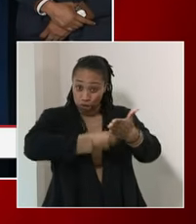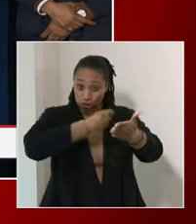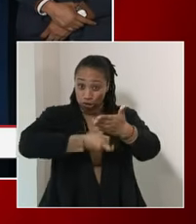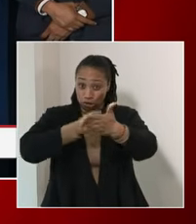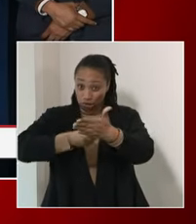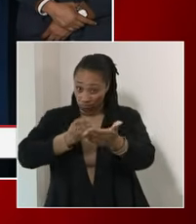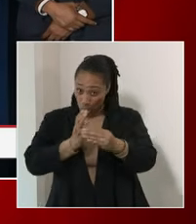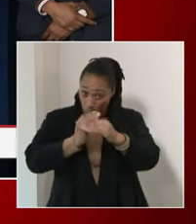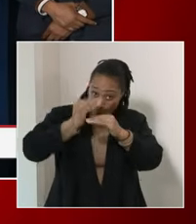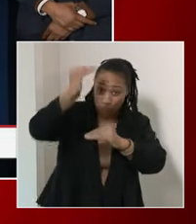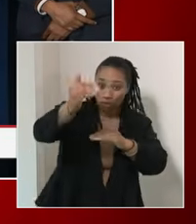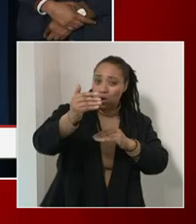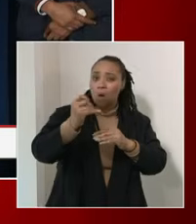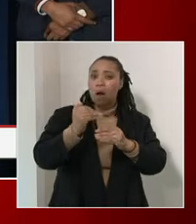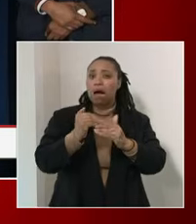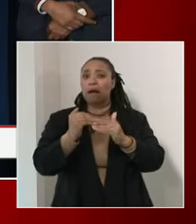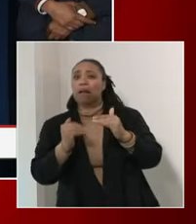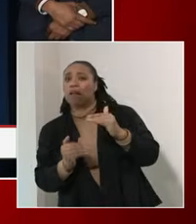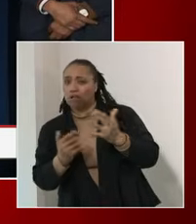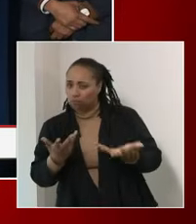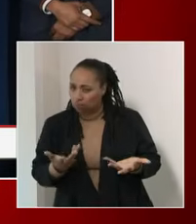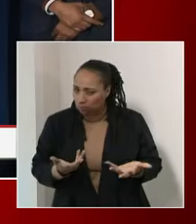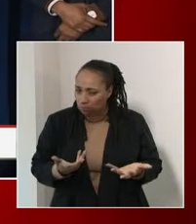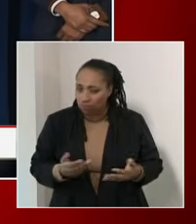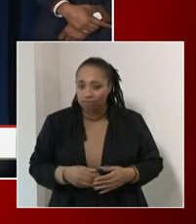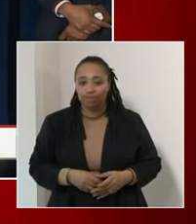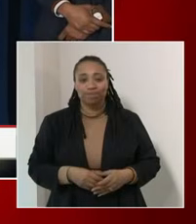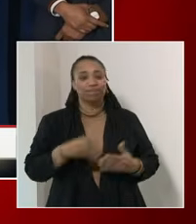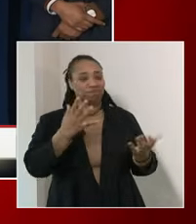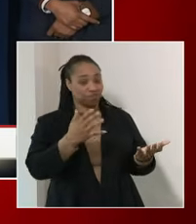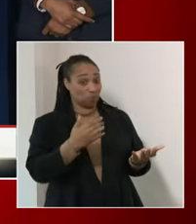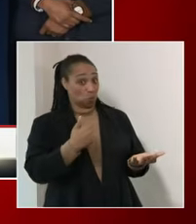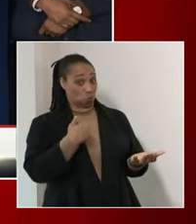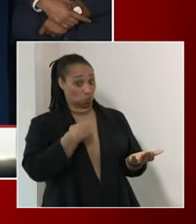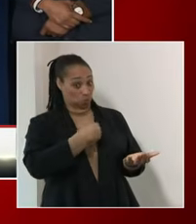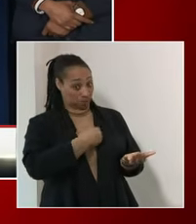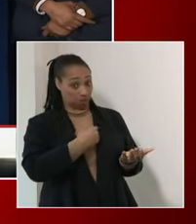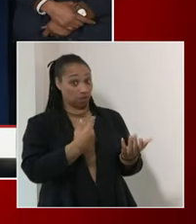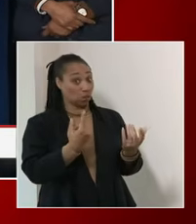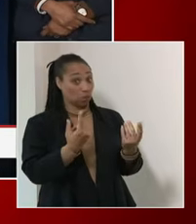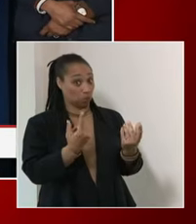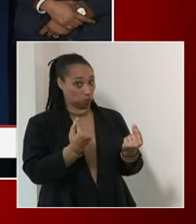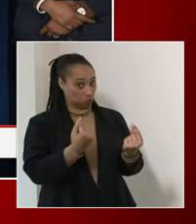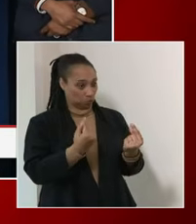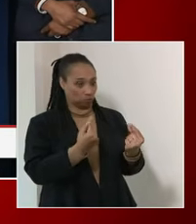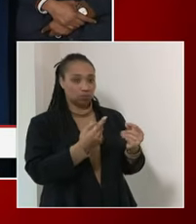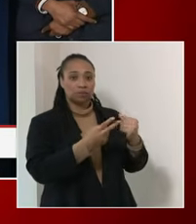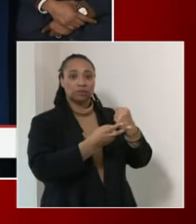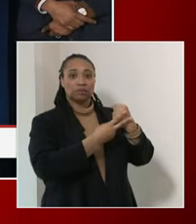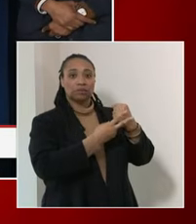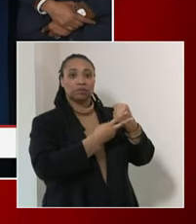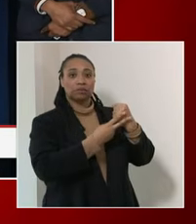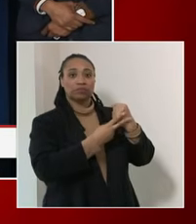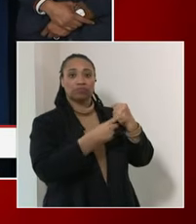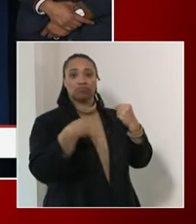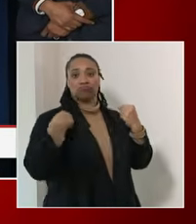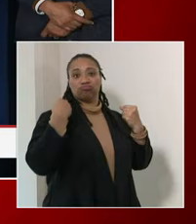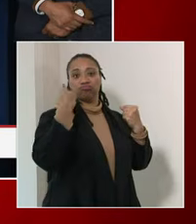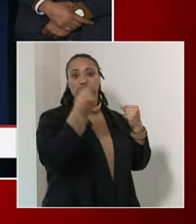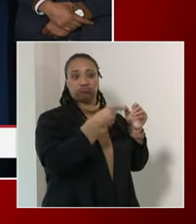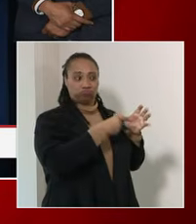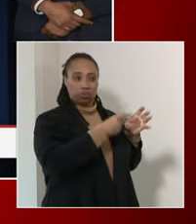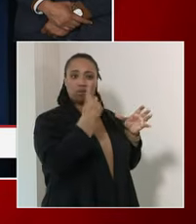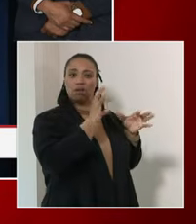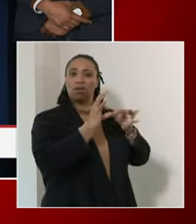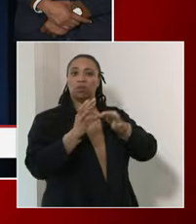snow. Oh, we will tap our contingency funds to support the snow response, as we would